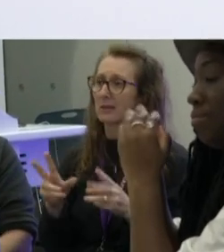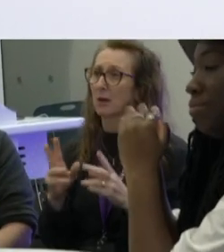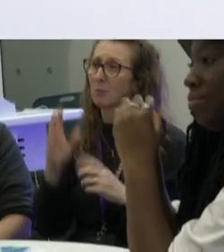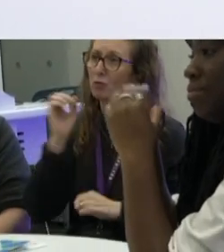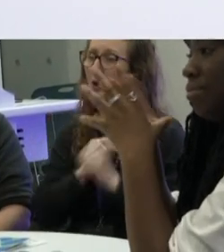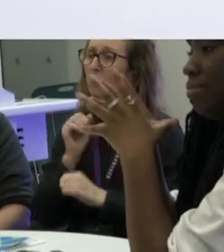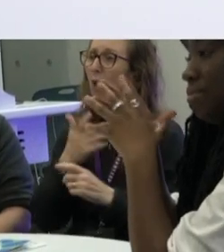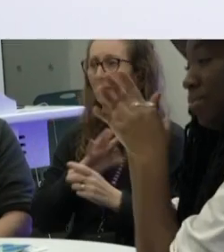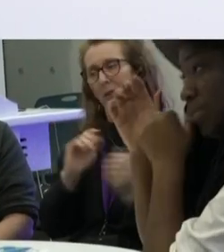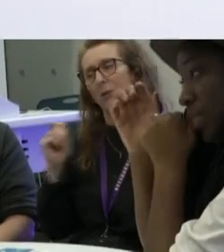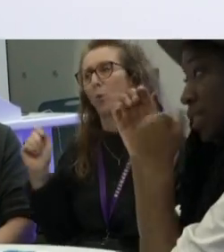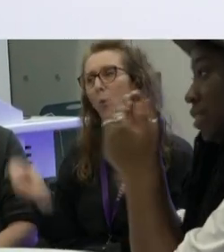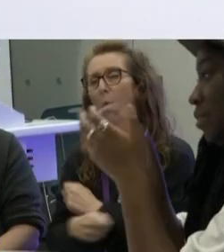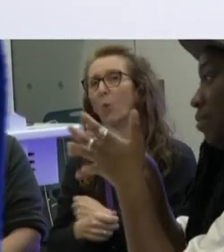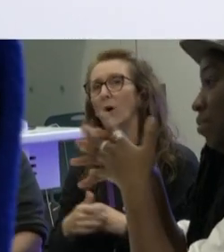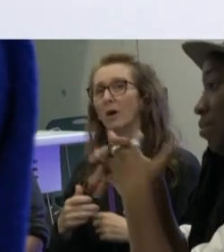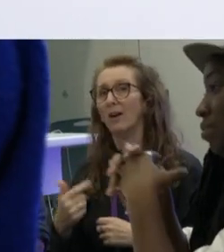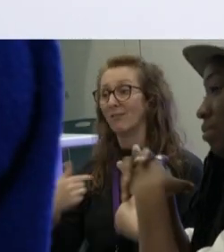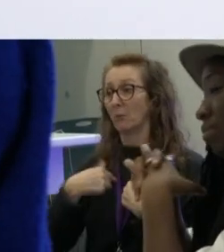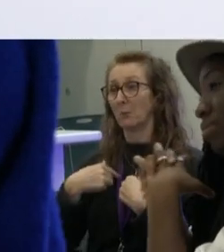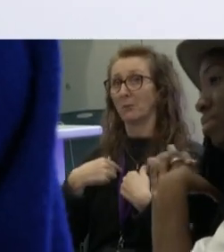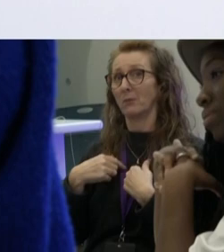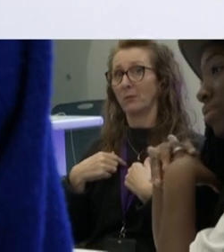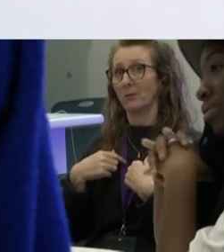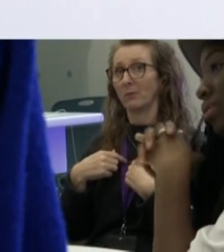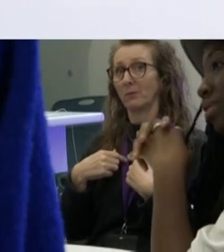infrastructures. And for me,